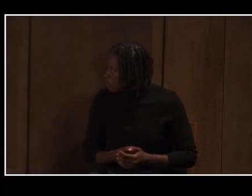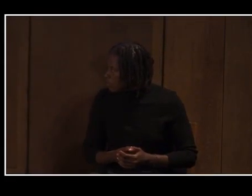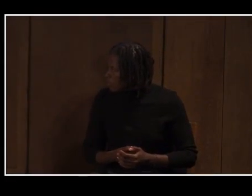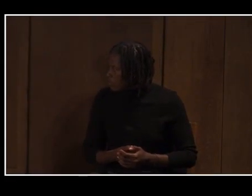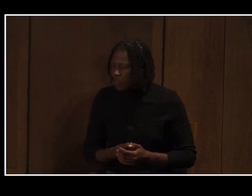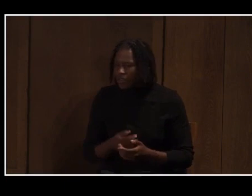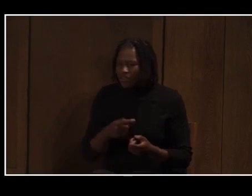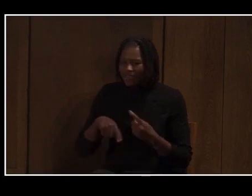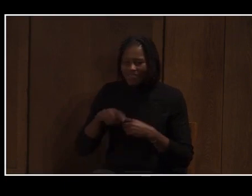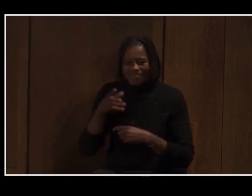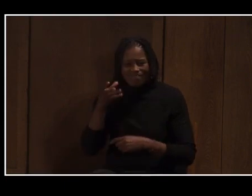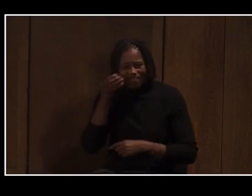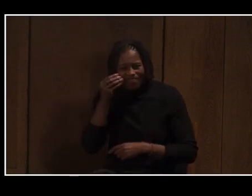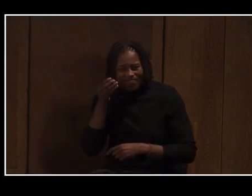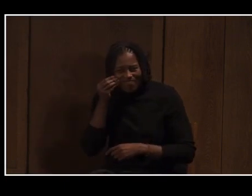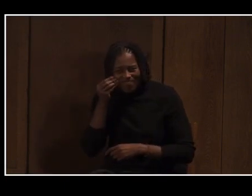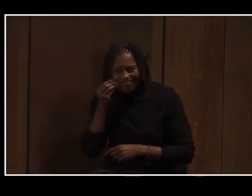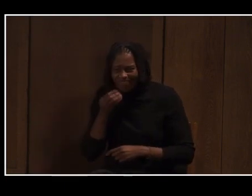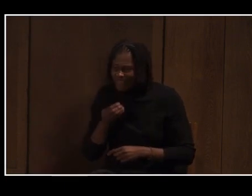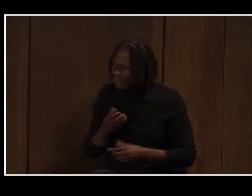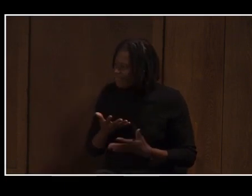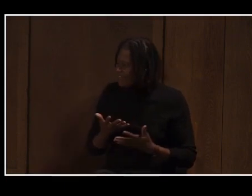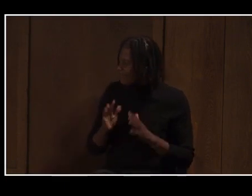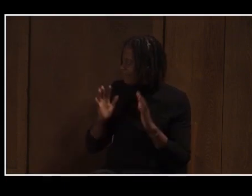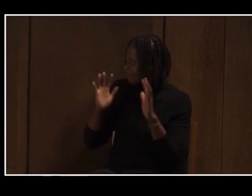Can people hear me? Yes.